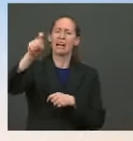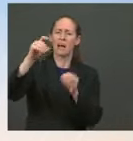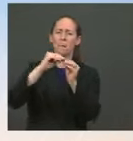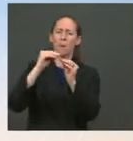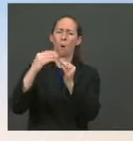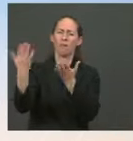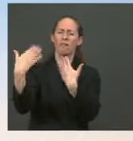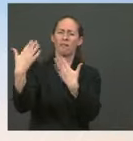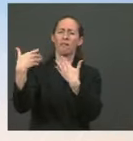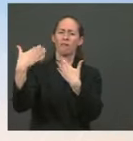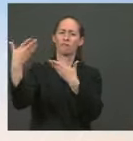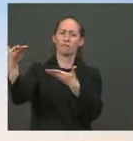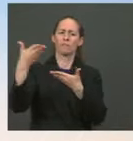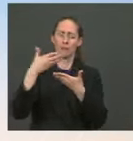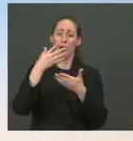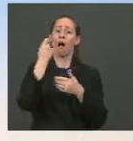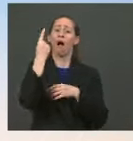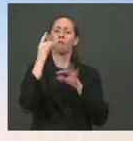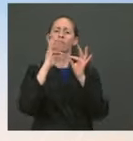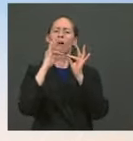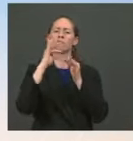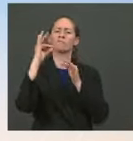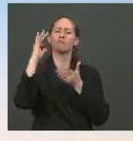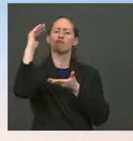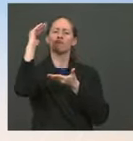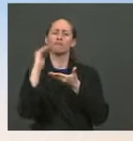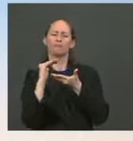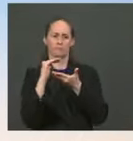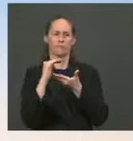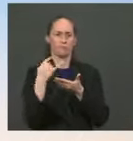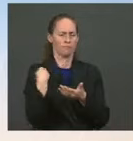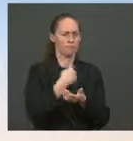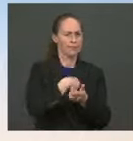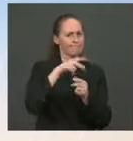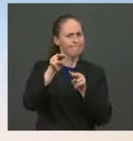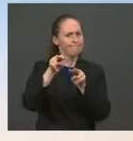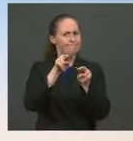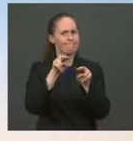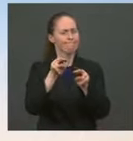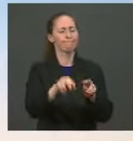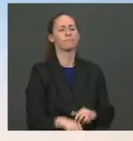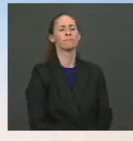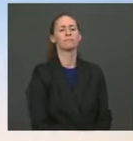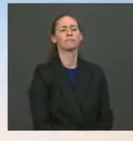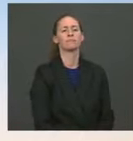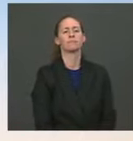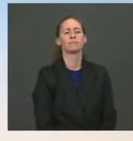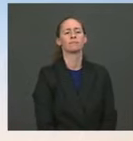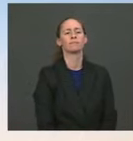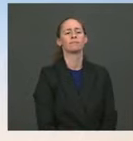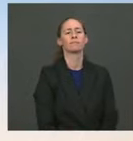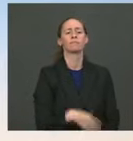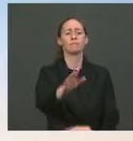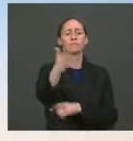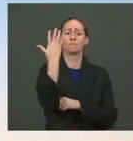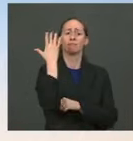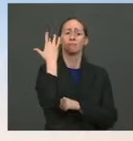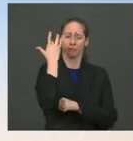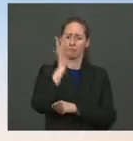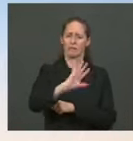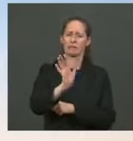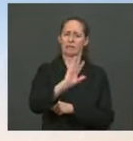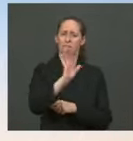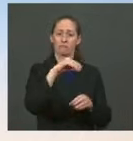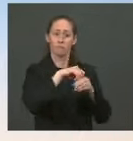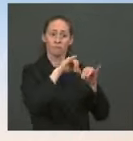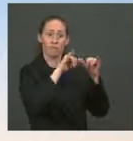at, monitoring the situation. I mean, one of the reasons why the president said no to paying for a bipartisan infrastructure bill with a gas